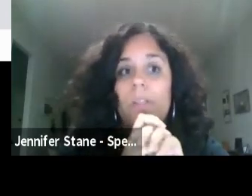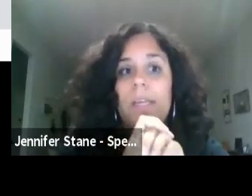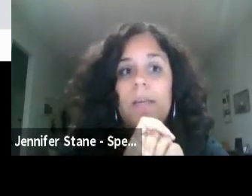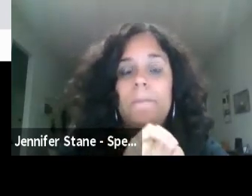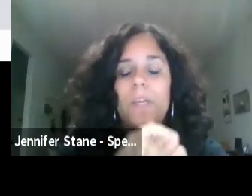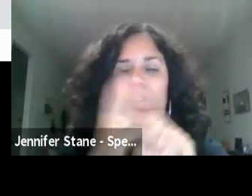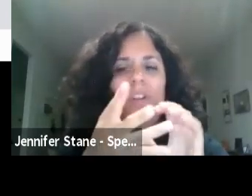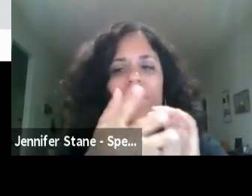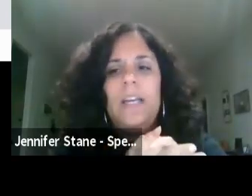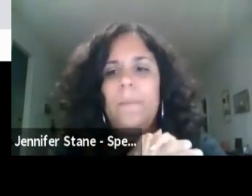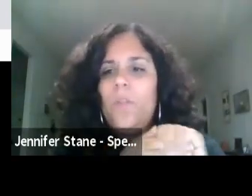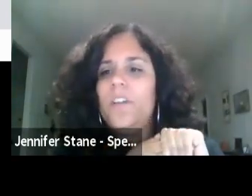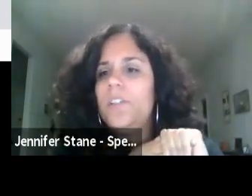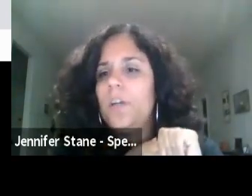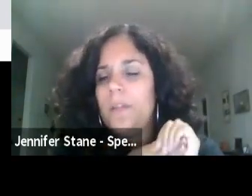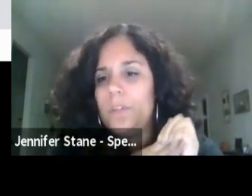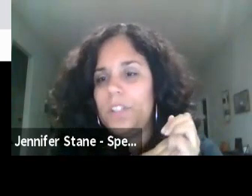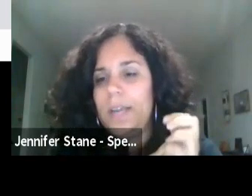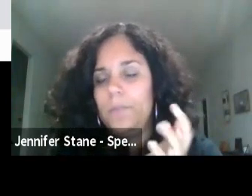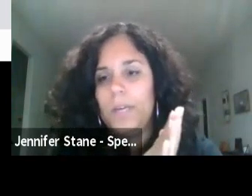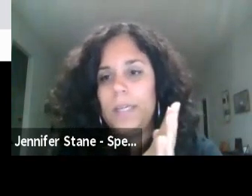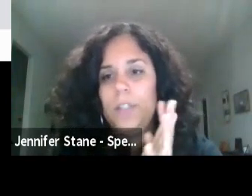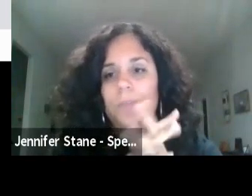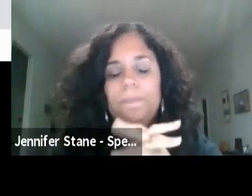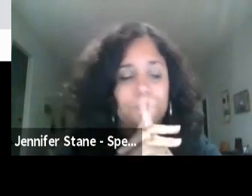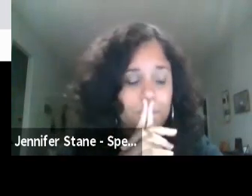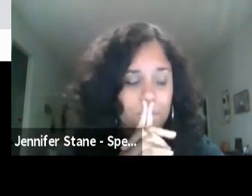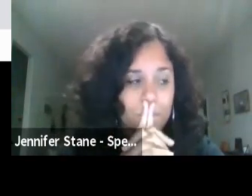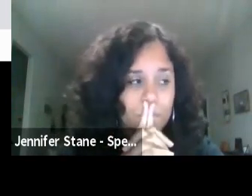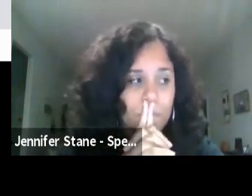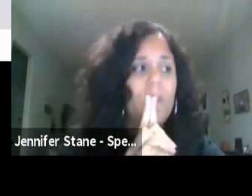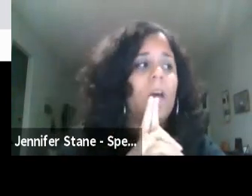are really, you can also find it in mouthwashes. There are mouthwashes that have fluoride in it too,